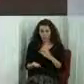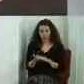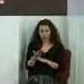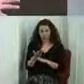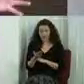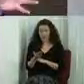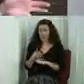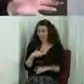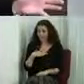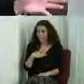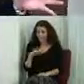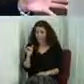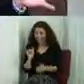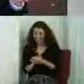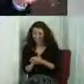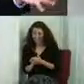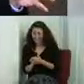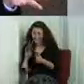Do you like that?